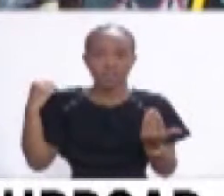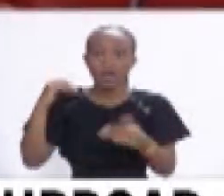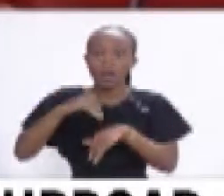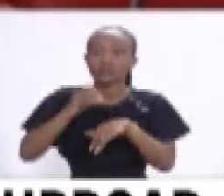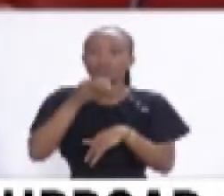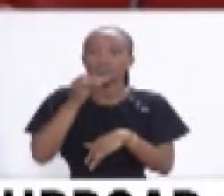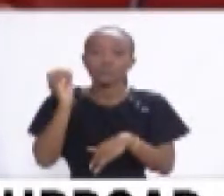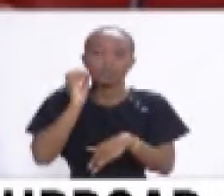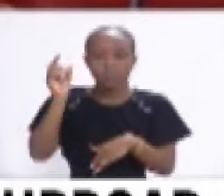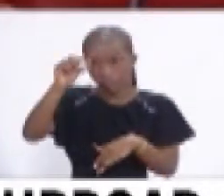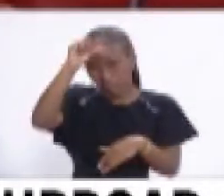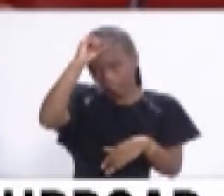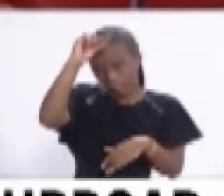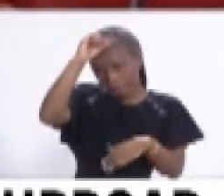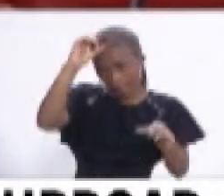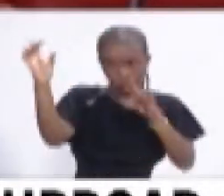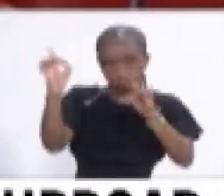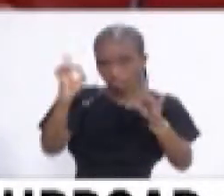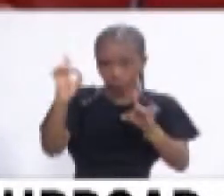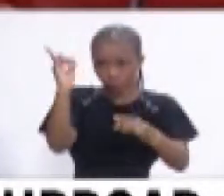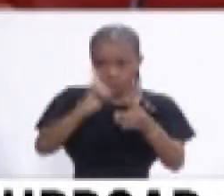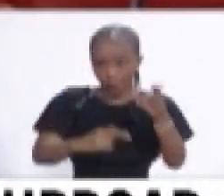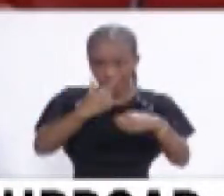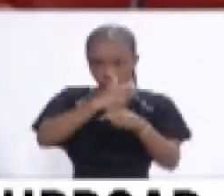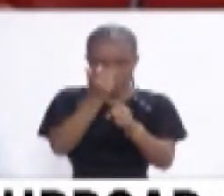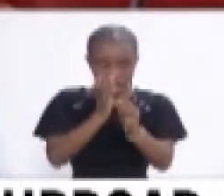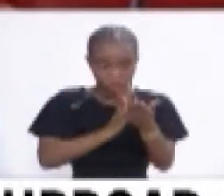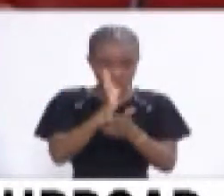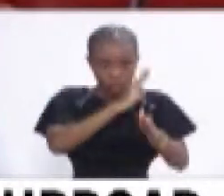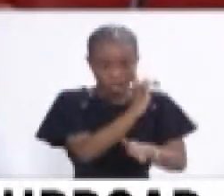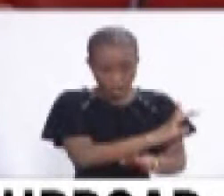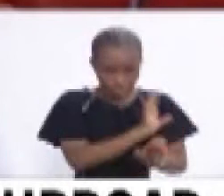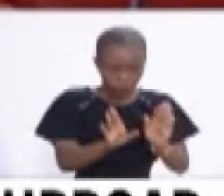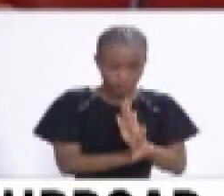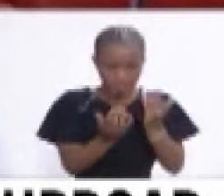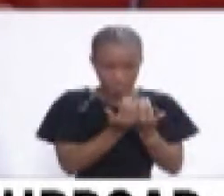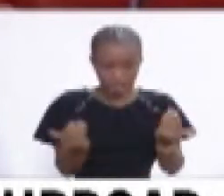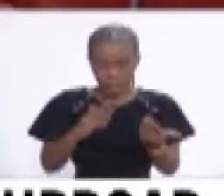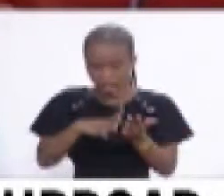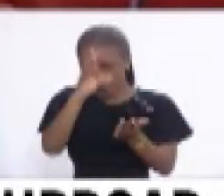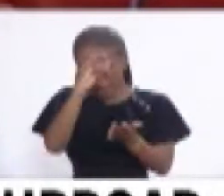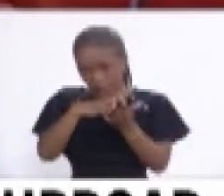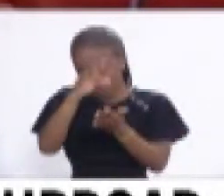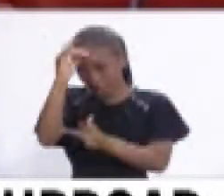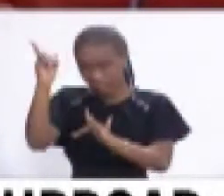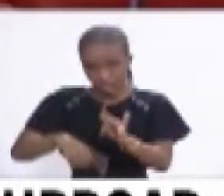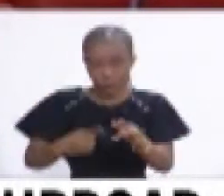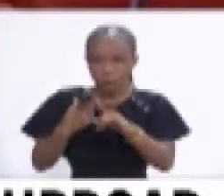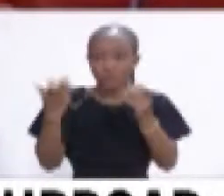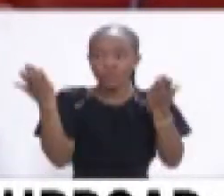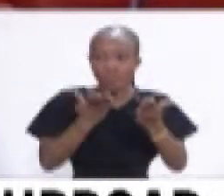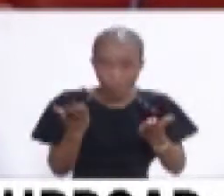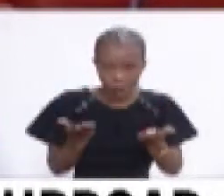home. Serikali yafanya nini kuhakikisha kila mtoto amesoma licha ya